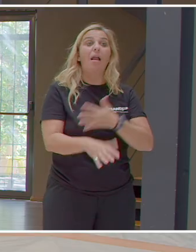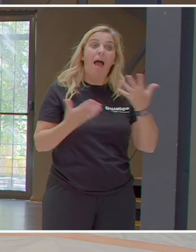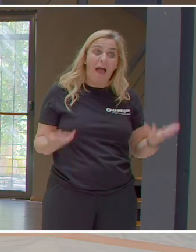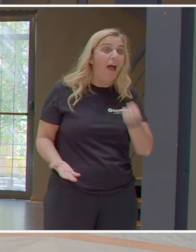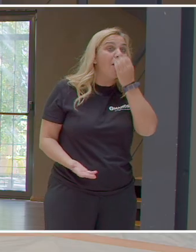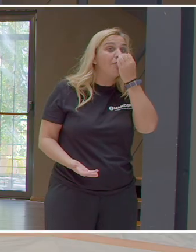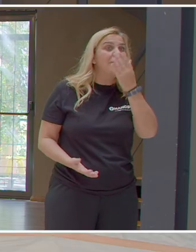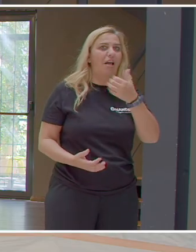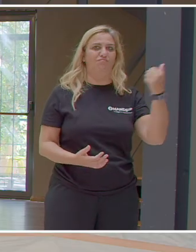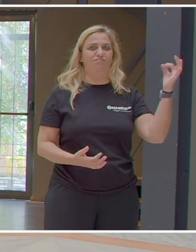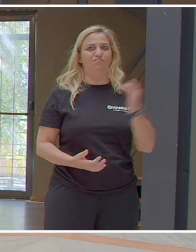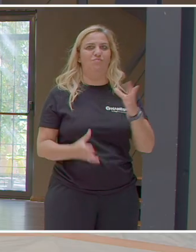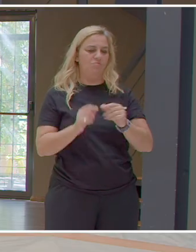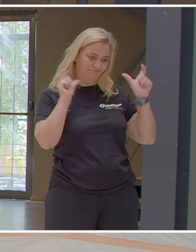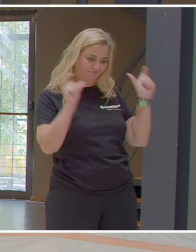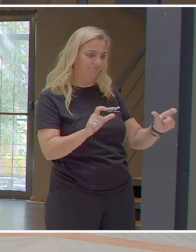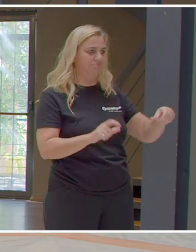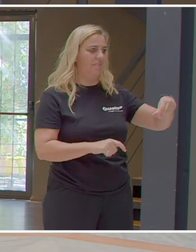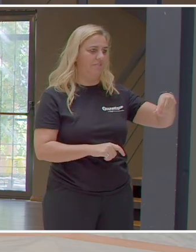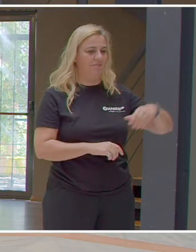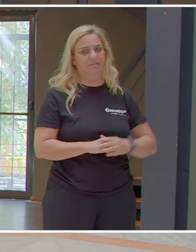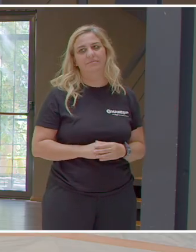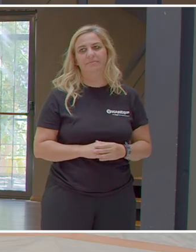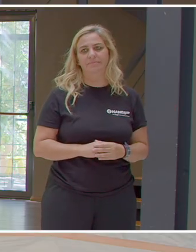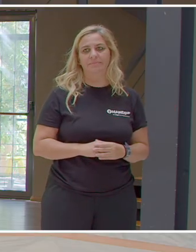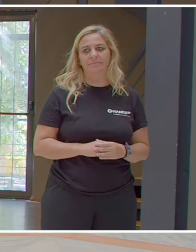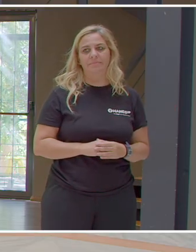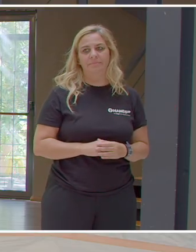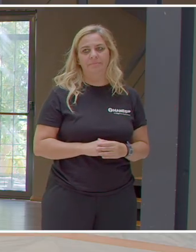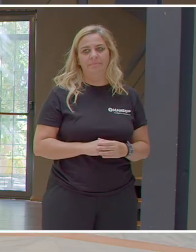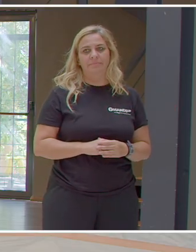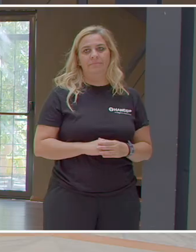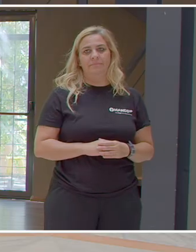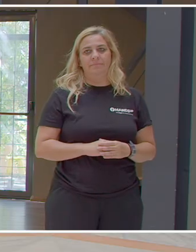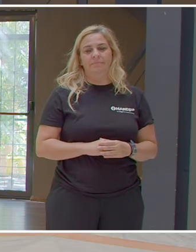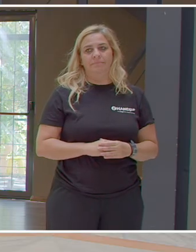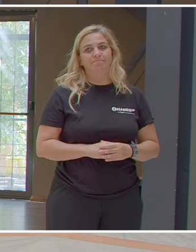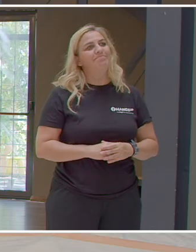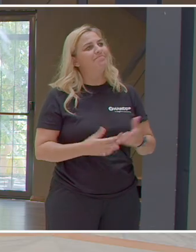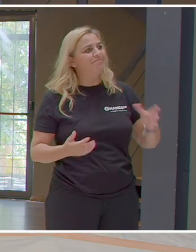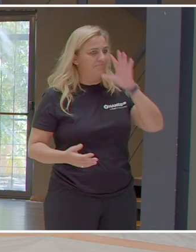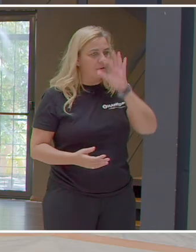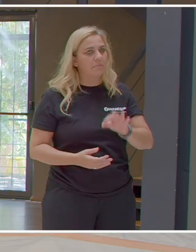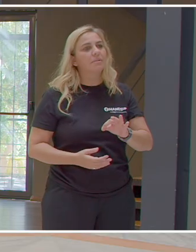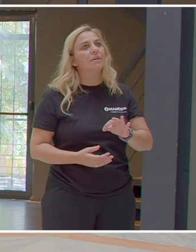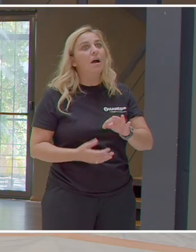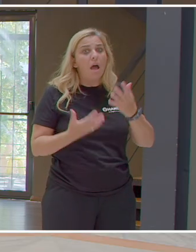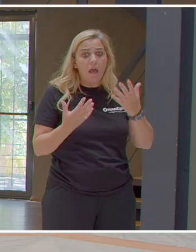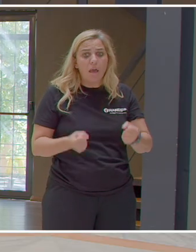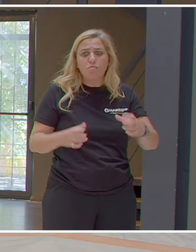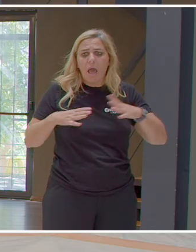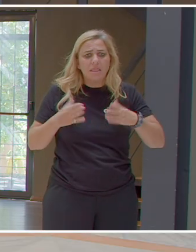reverse diabetes. Okay, that's very nice. I think it's so cool that we have something that is